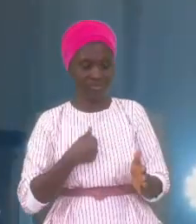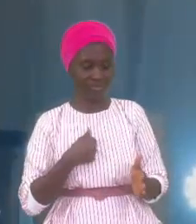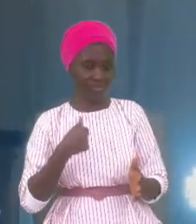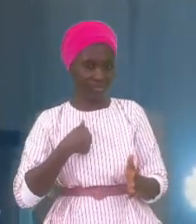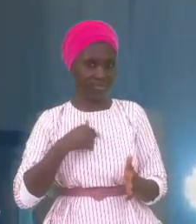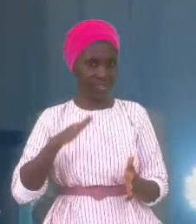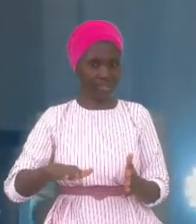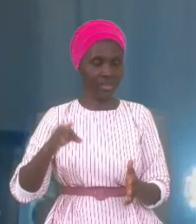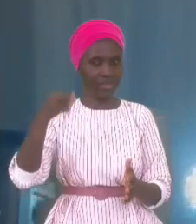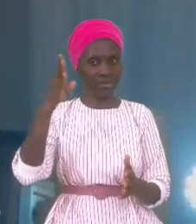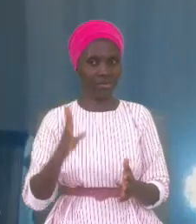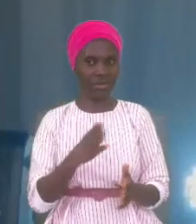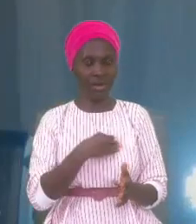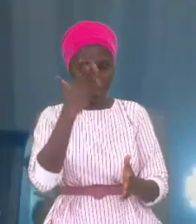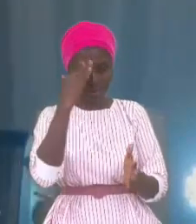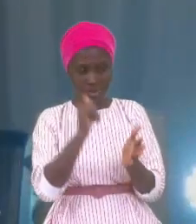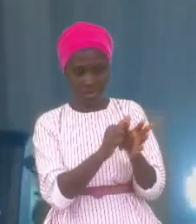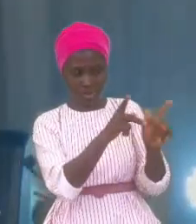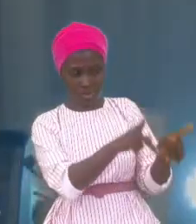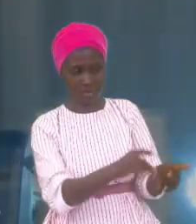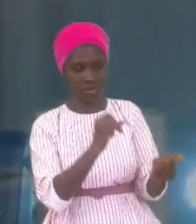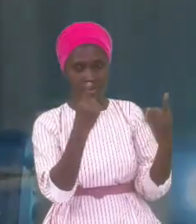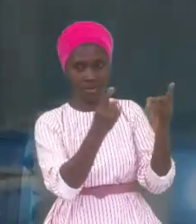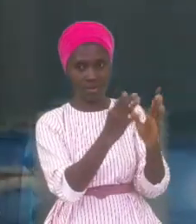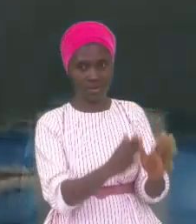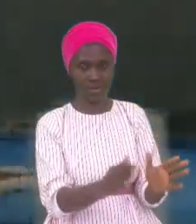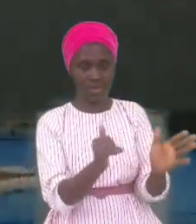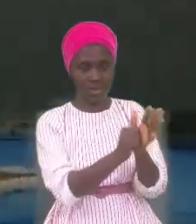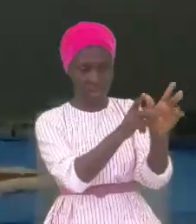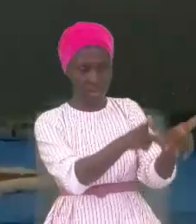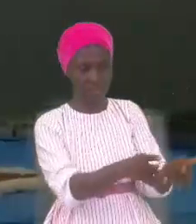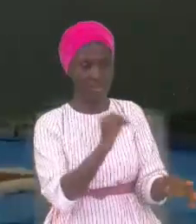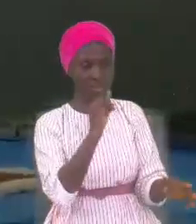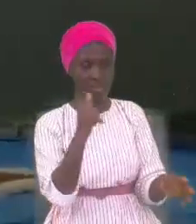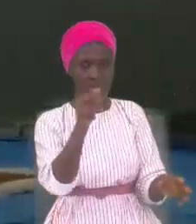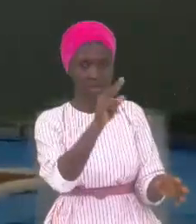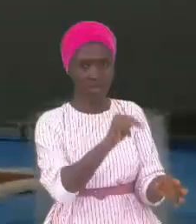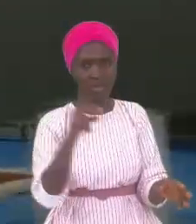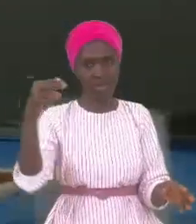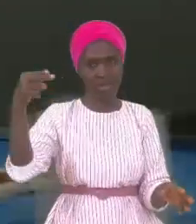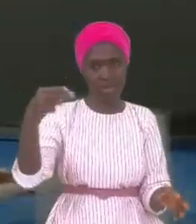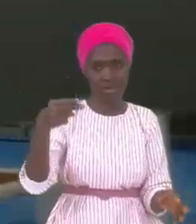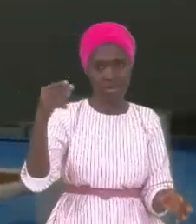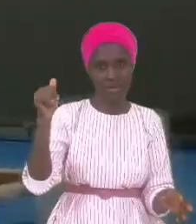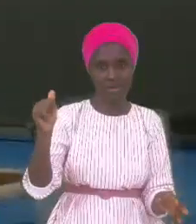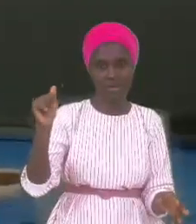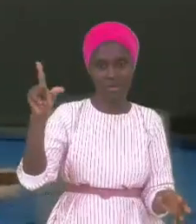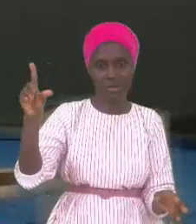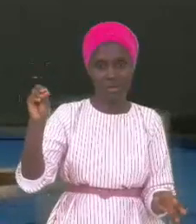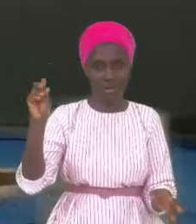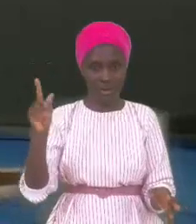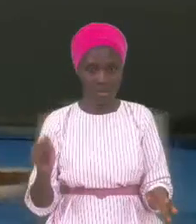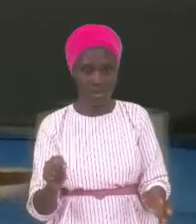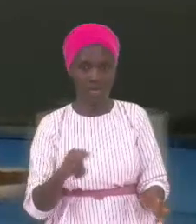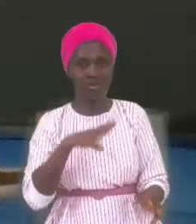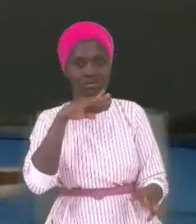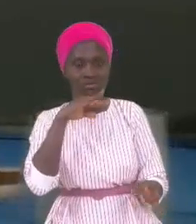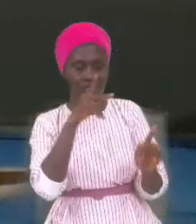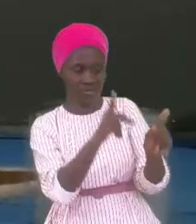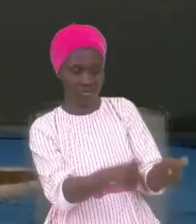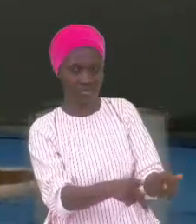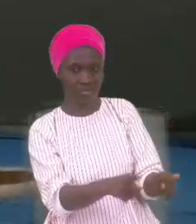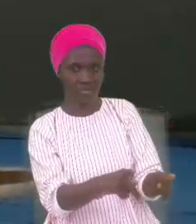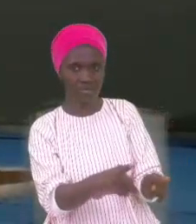that fellow is a sinner, that fellow is a harlot, that fellow is a dirty, defiled person, but you